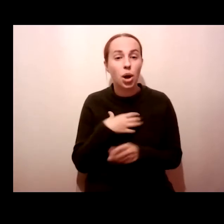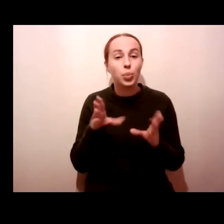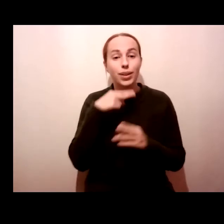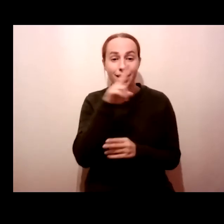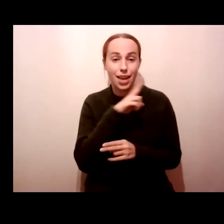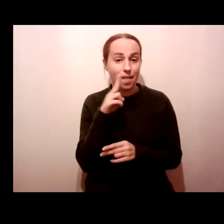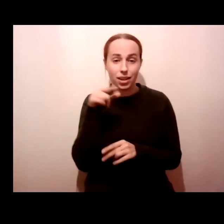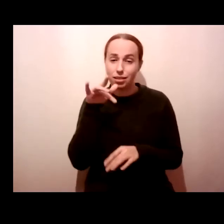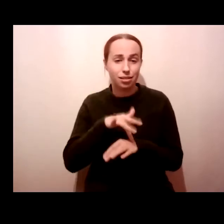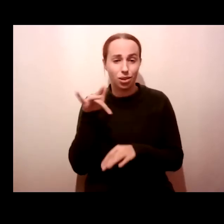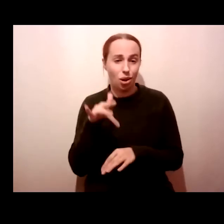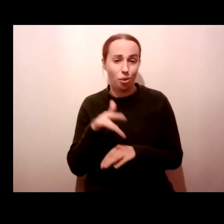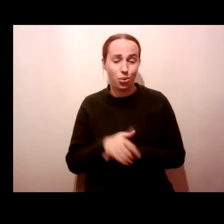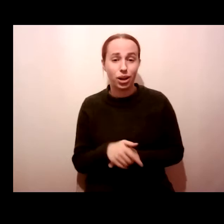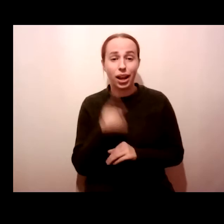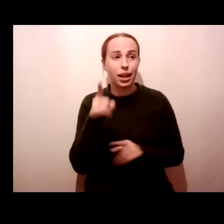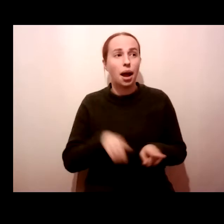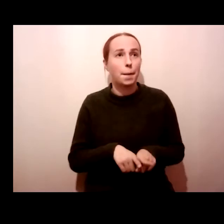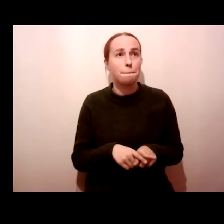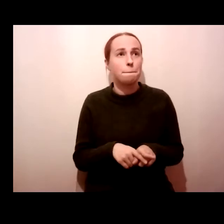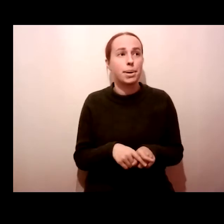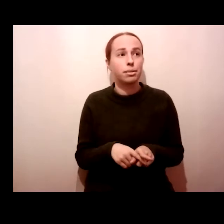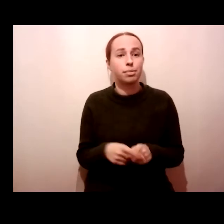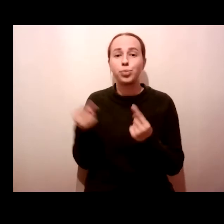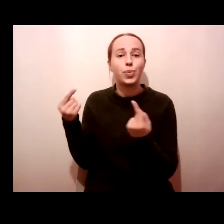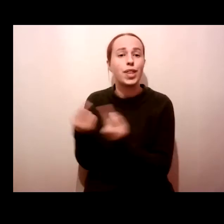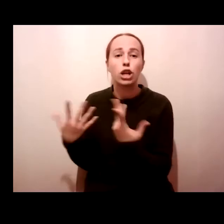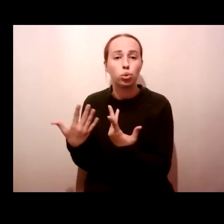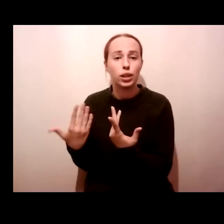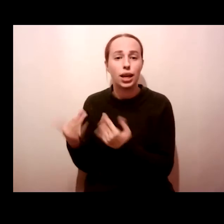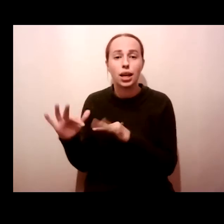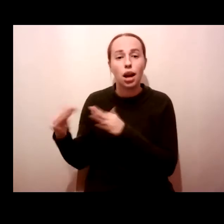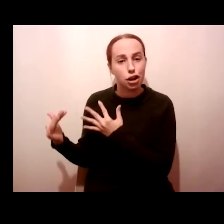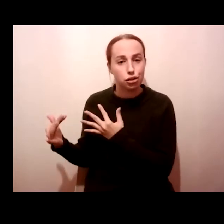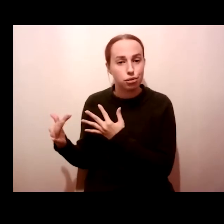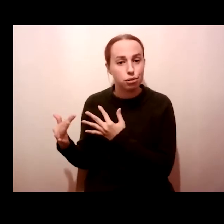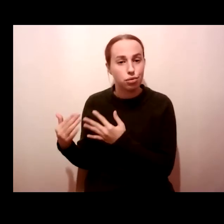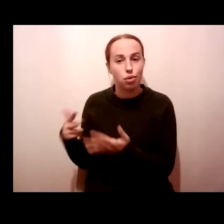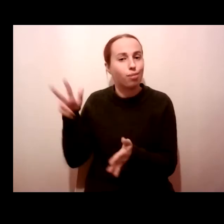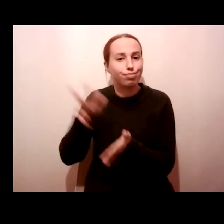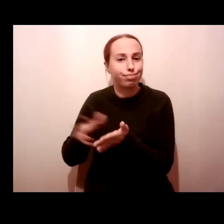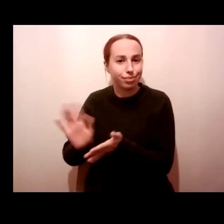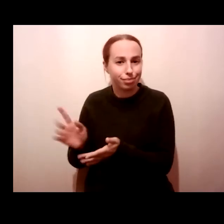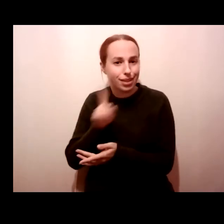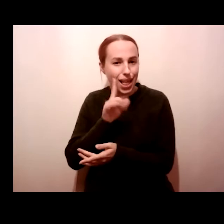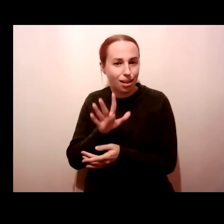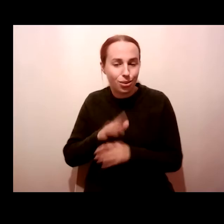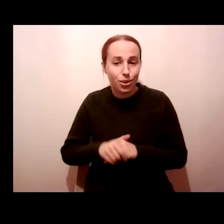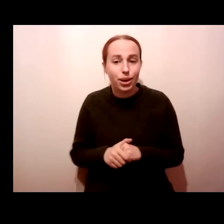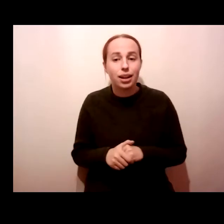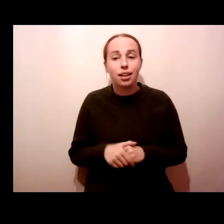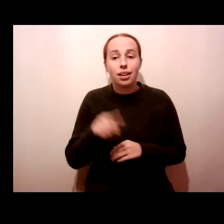find assistance. Quite often, parents are not willing to accept, to